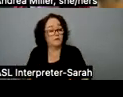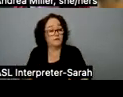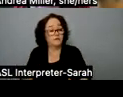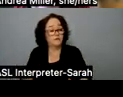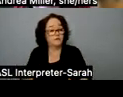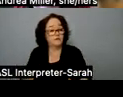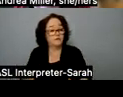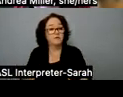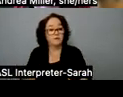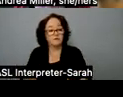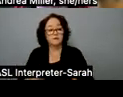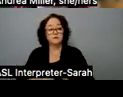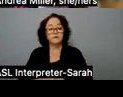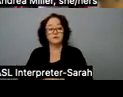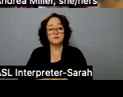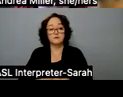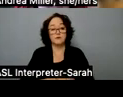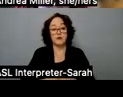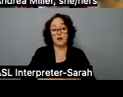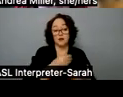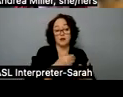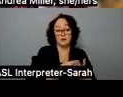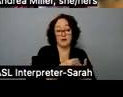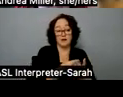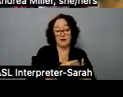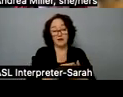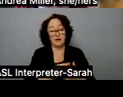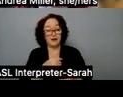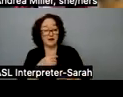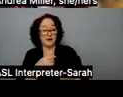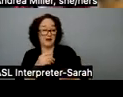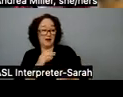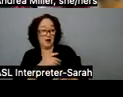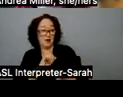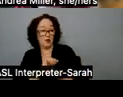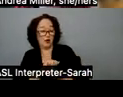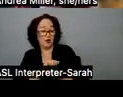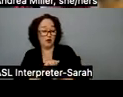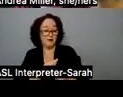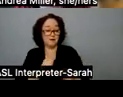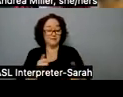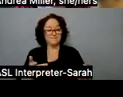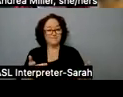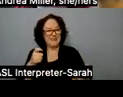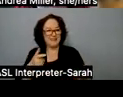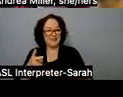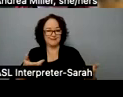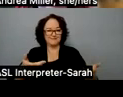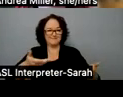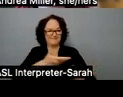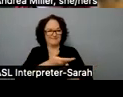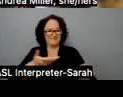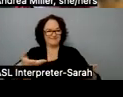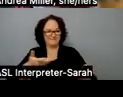monies that's attached to the work that we do. We have to make the money make sense, right? We have to make the money